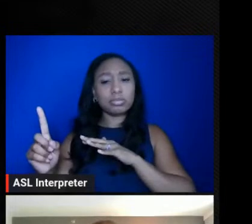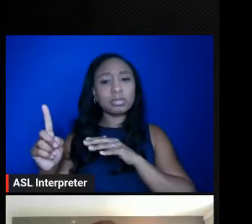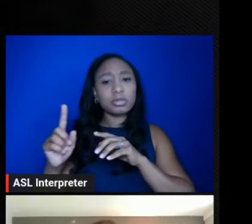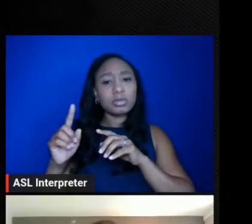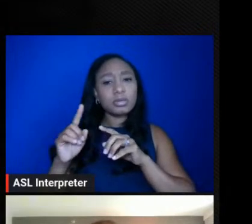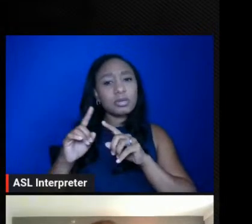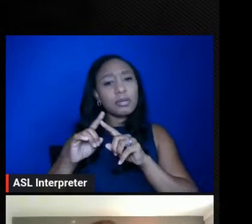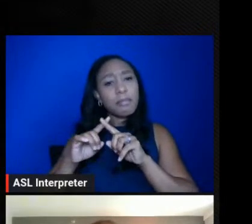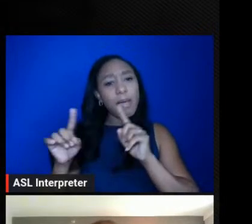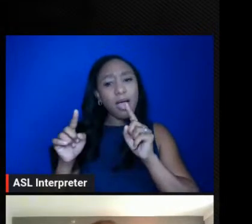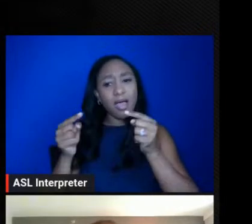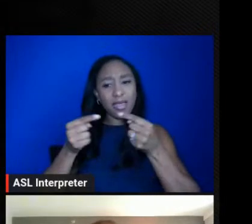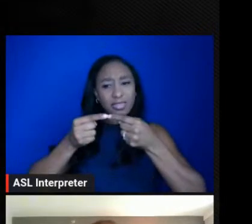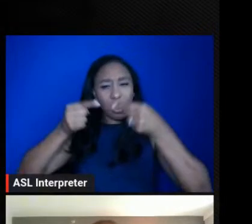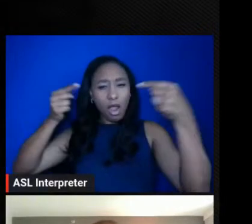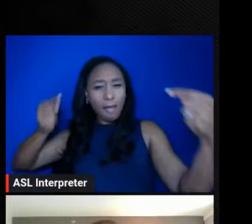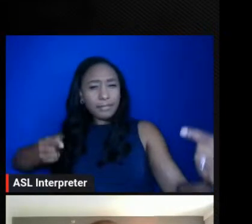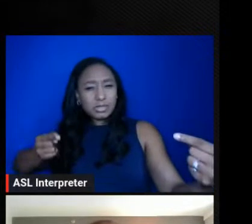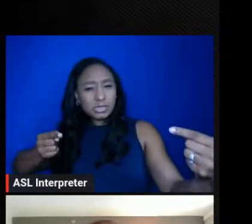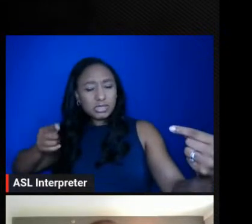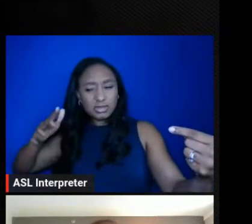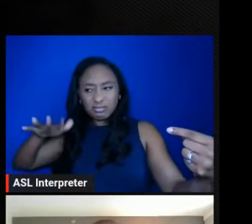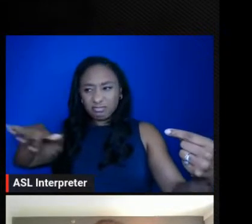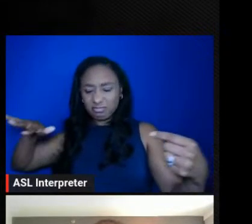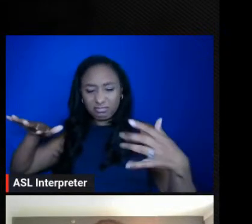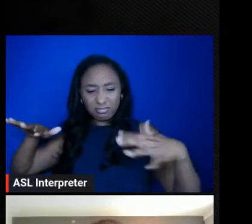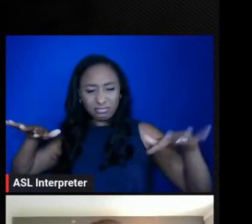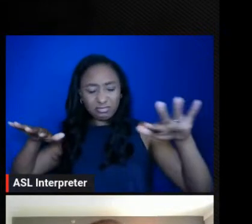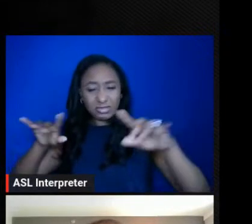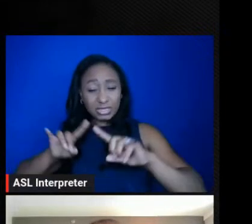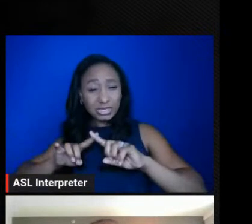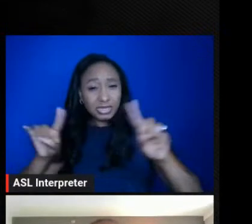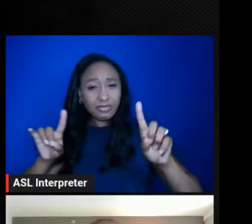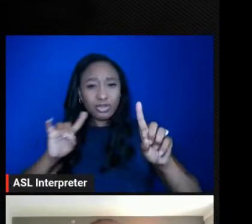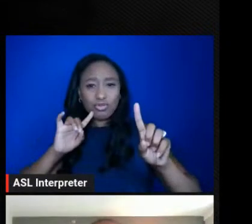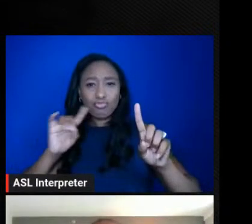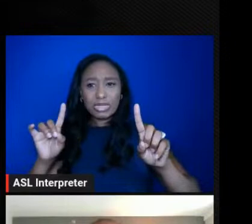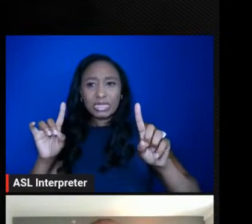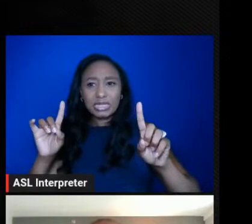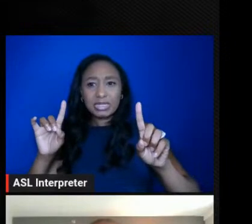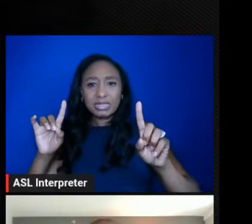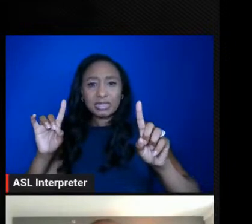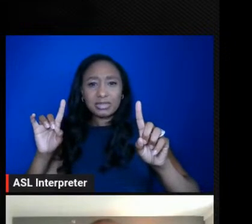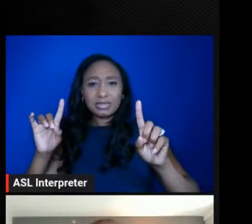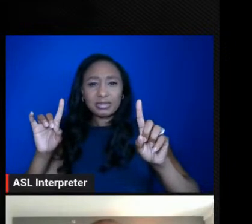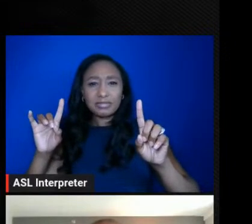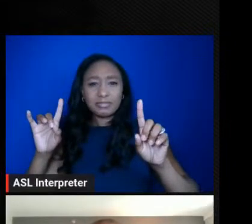they're opposites, they're also sort of mirror images of one another.